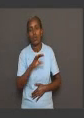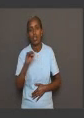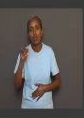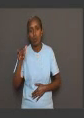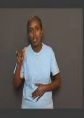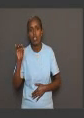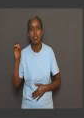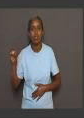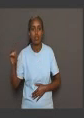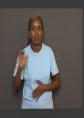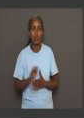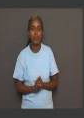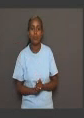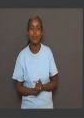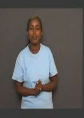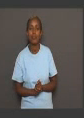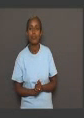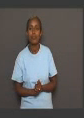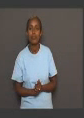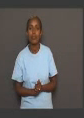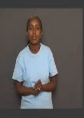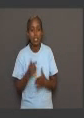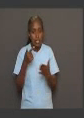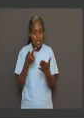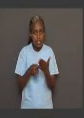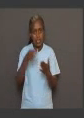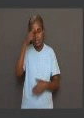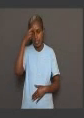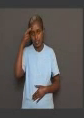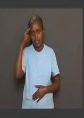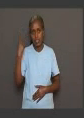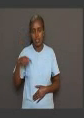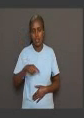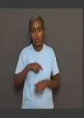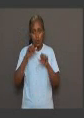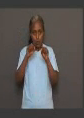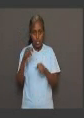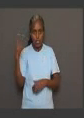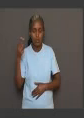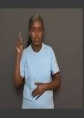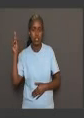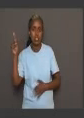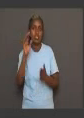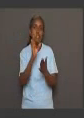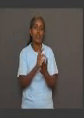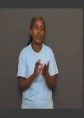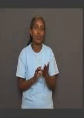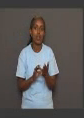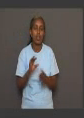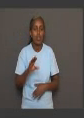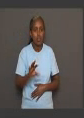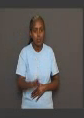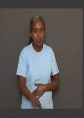y, 0. In that case, we can use these formulas to